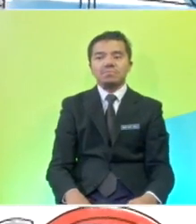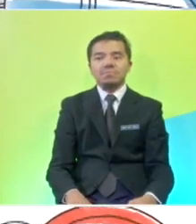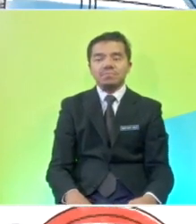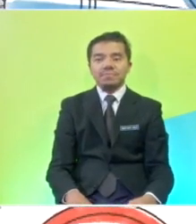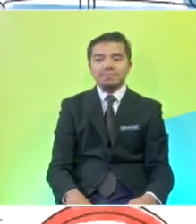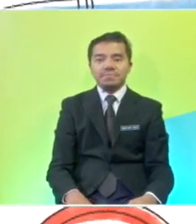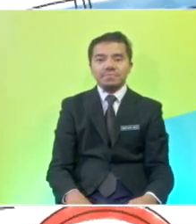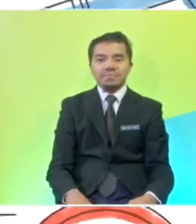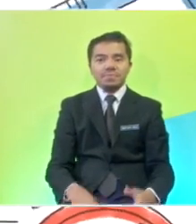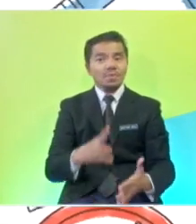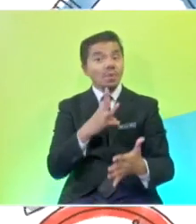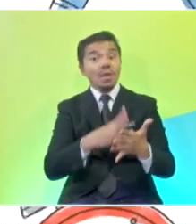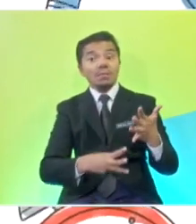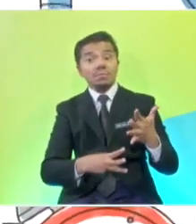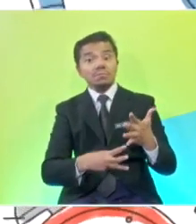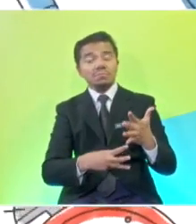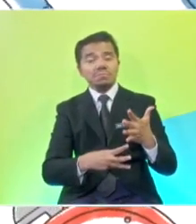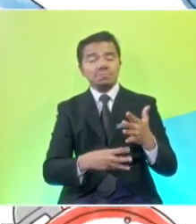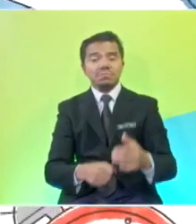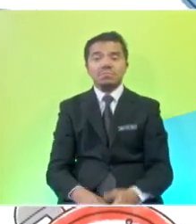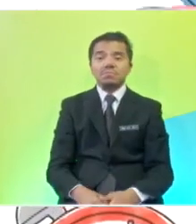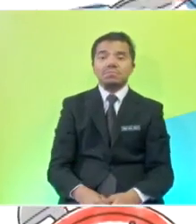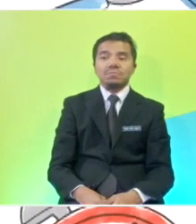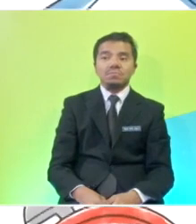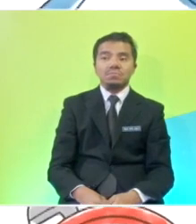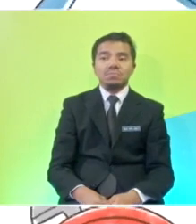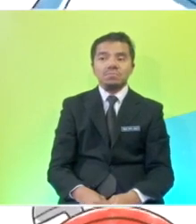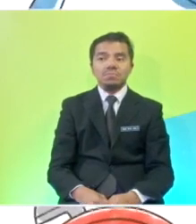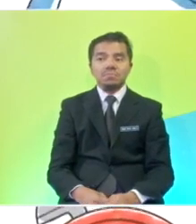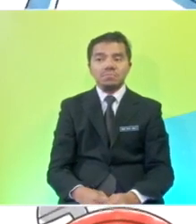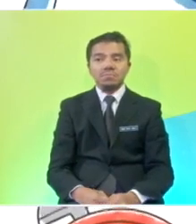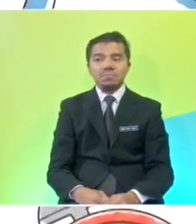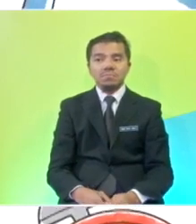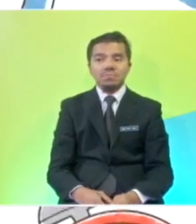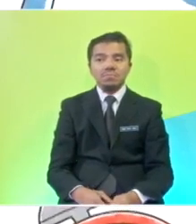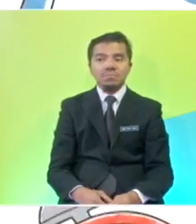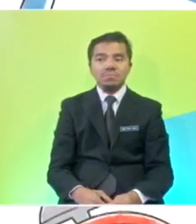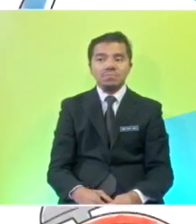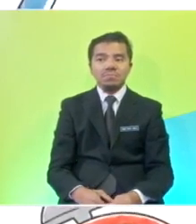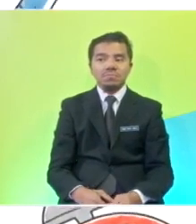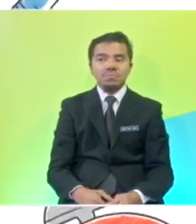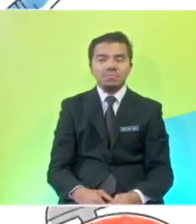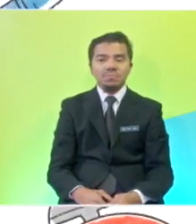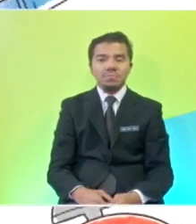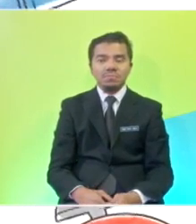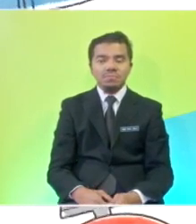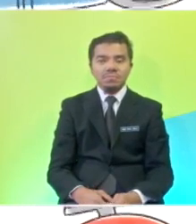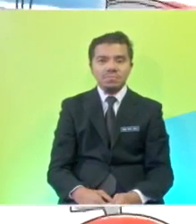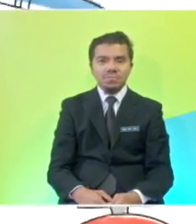You will get what? Disease. Bell's palsy and body imbalance problems.